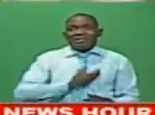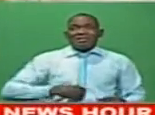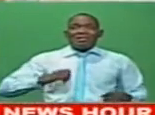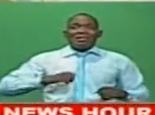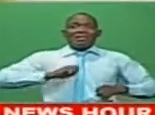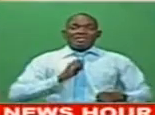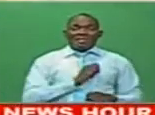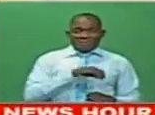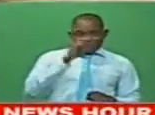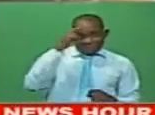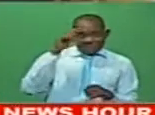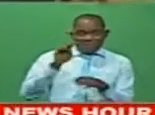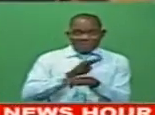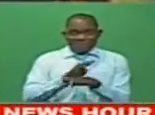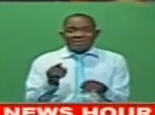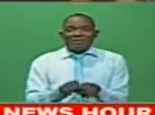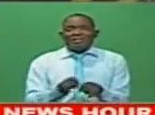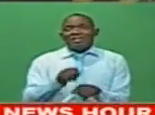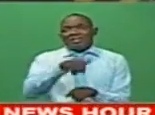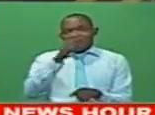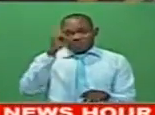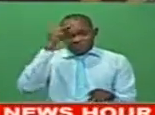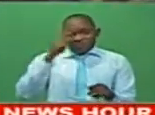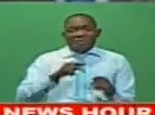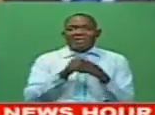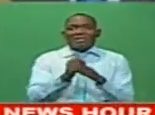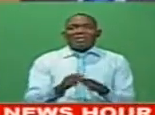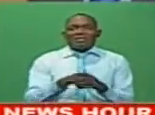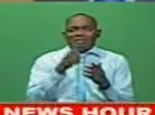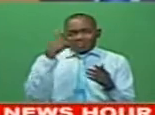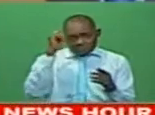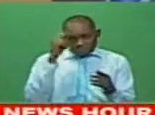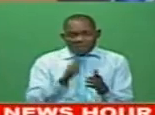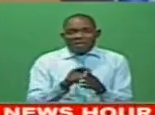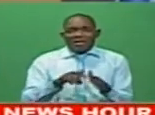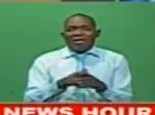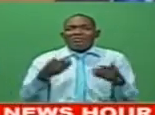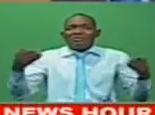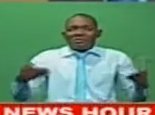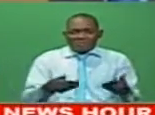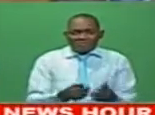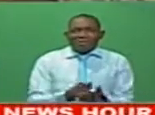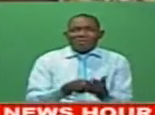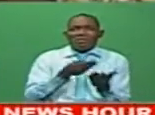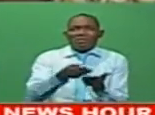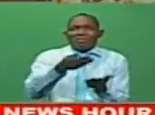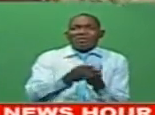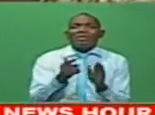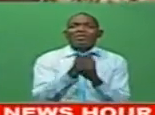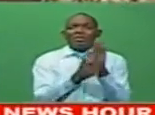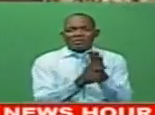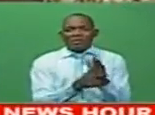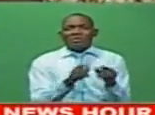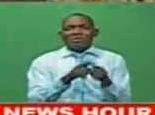of state-owned enterprises and other political heads in the public sector to introduce them to the procurement laws and build